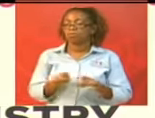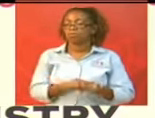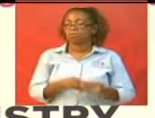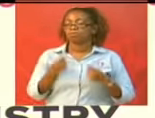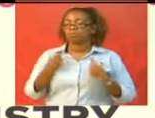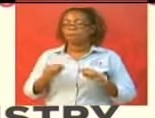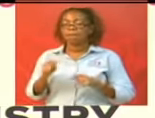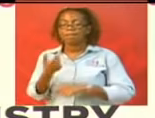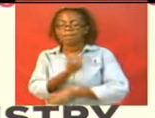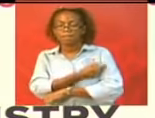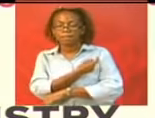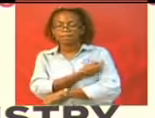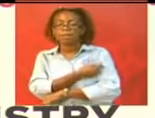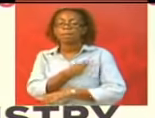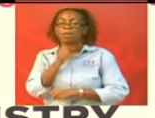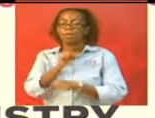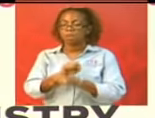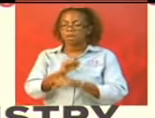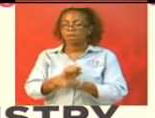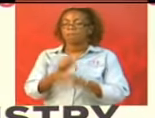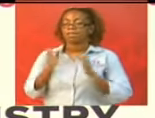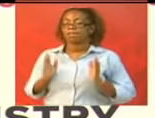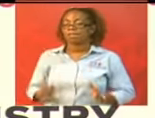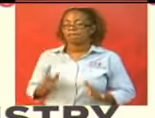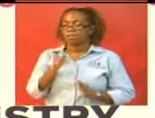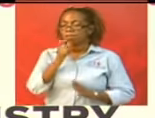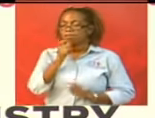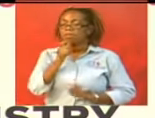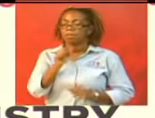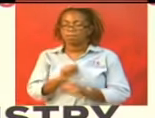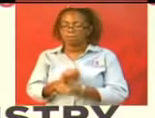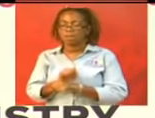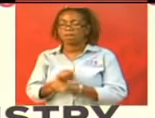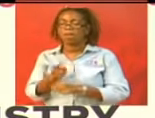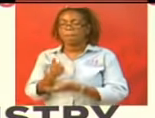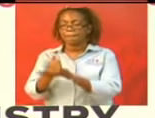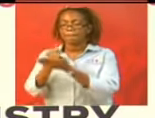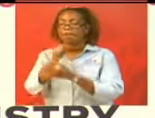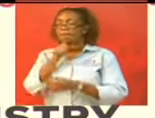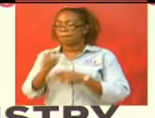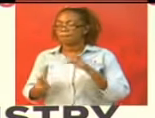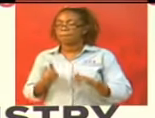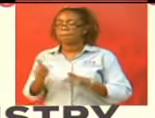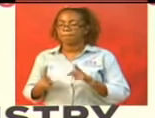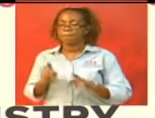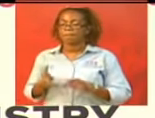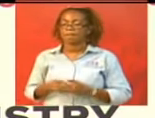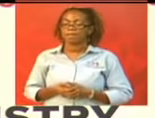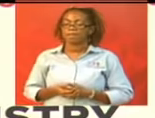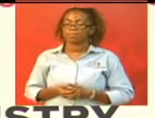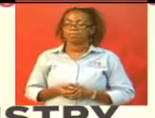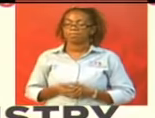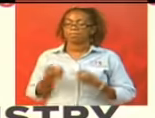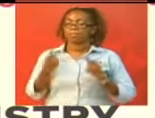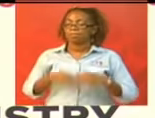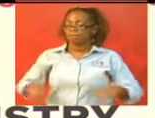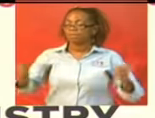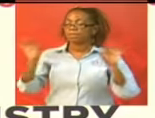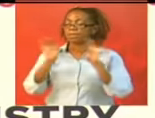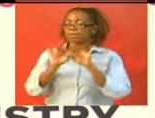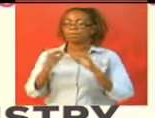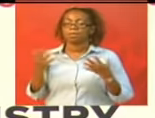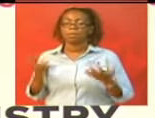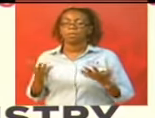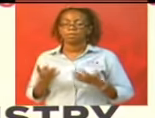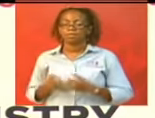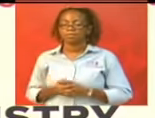Mr. Thomas would have indicated what was done at North Central. Same thing is happening in the other RHAs. I think the key to it is to get all of the persons that